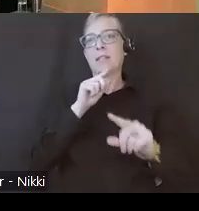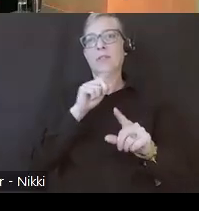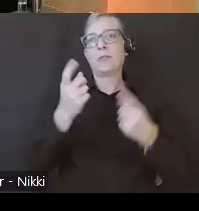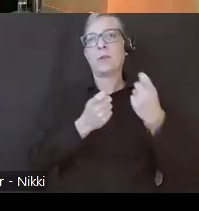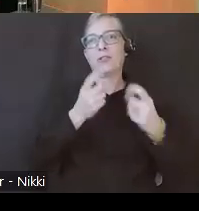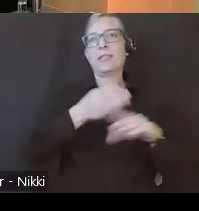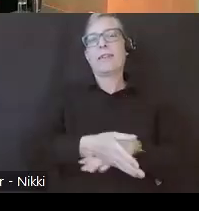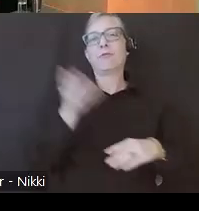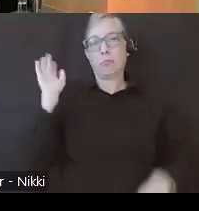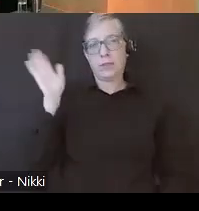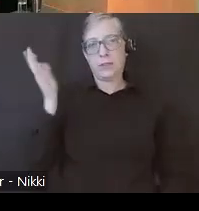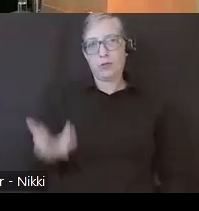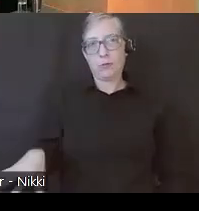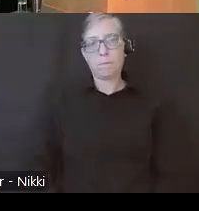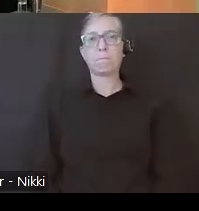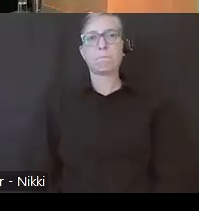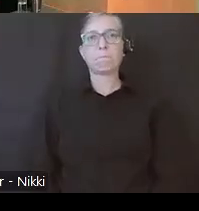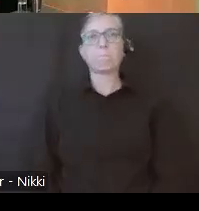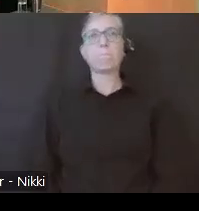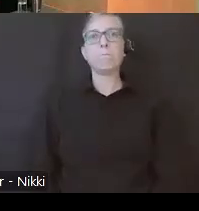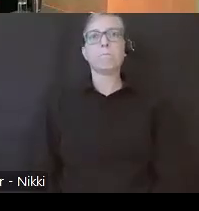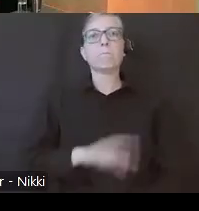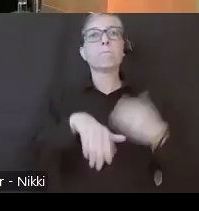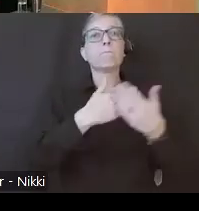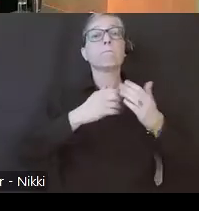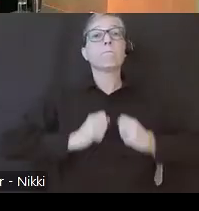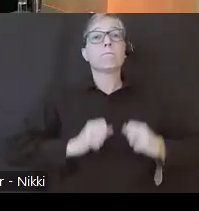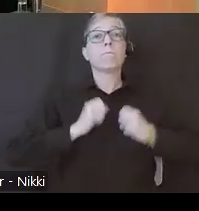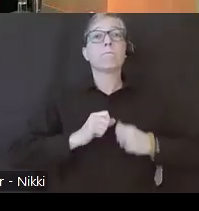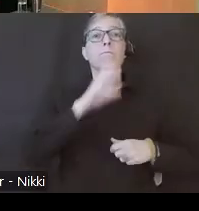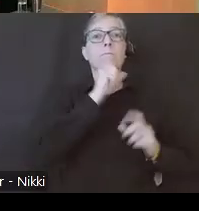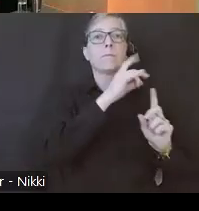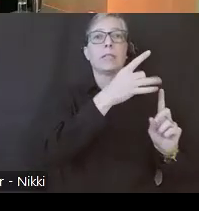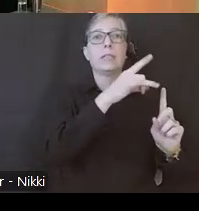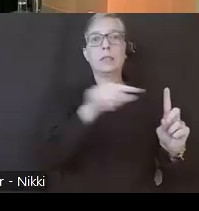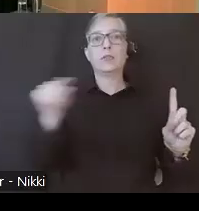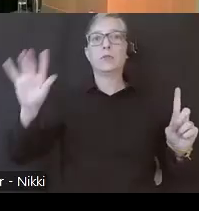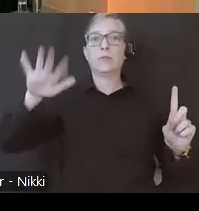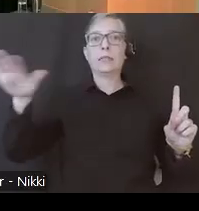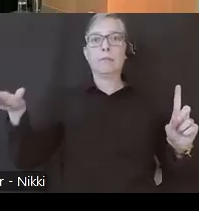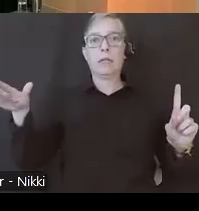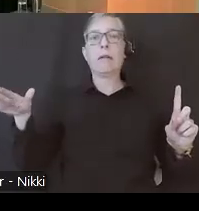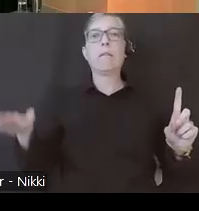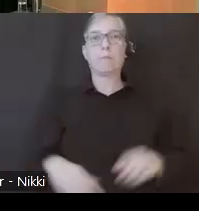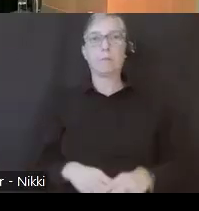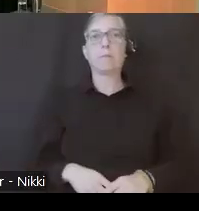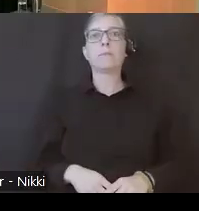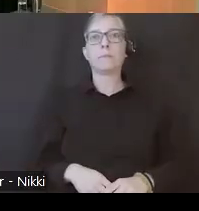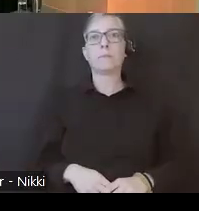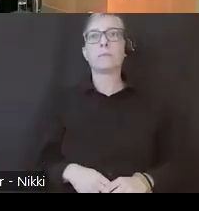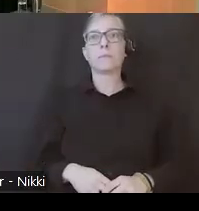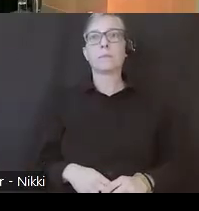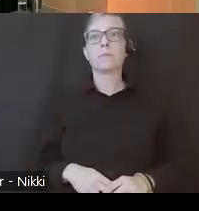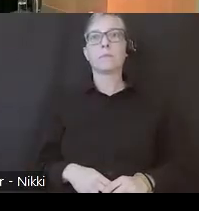the talk. All subjects are between the ages of 18 and 55. All subjects are also assessed